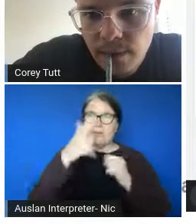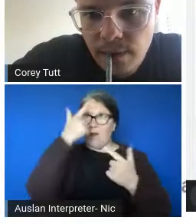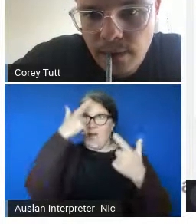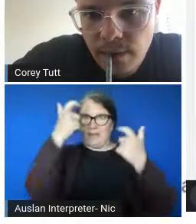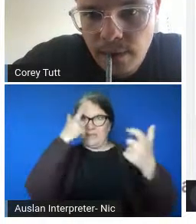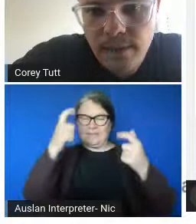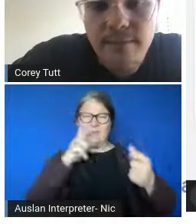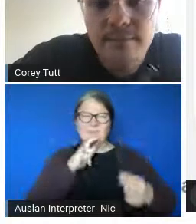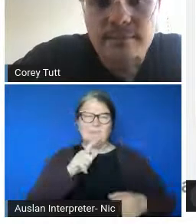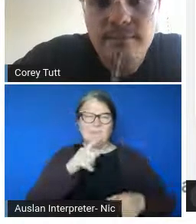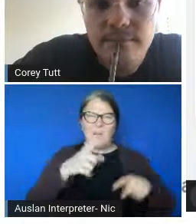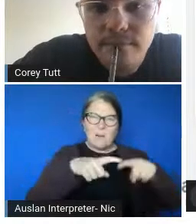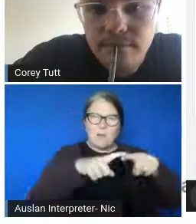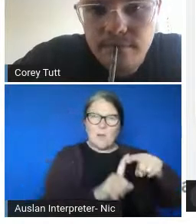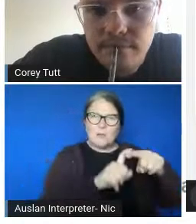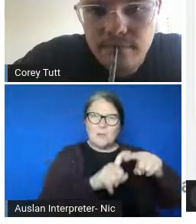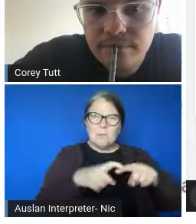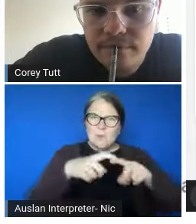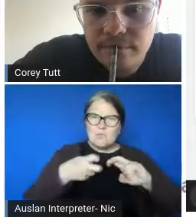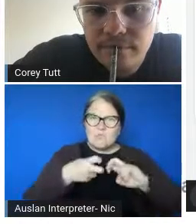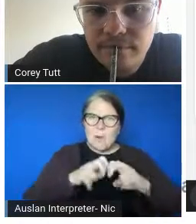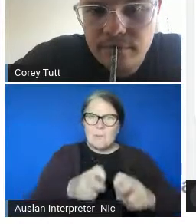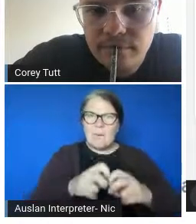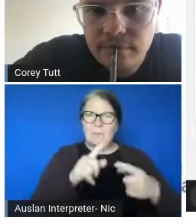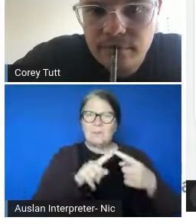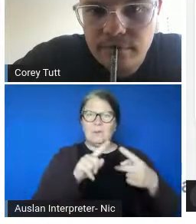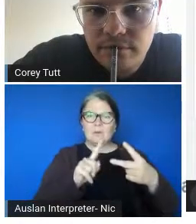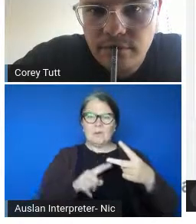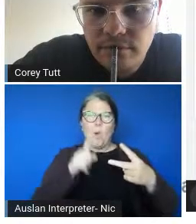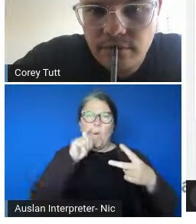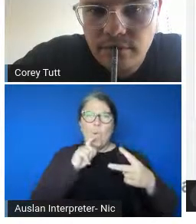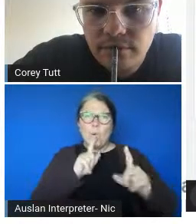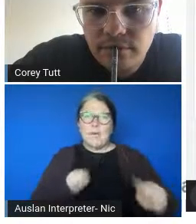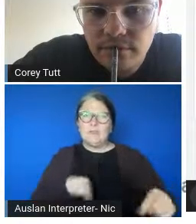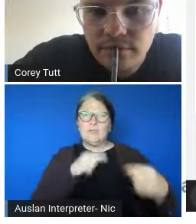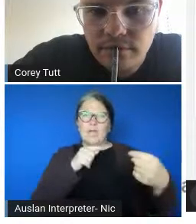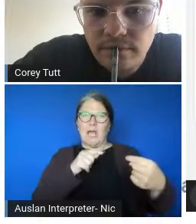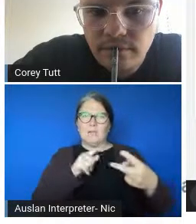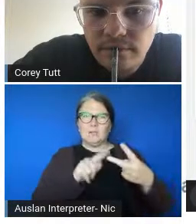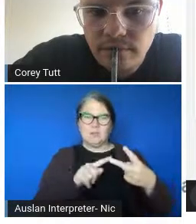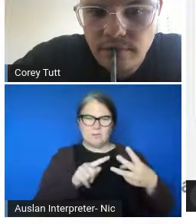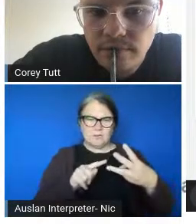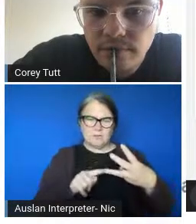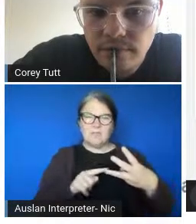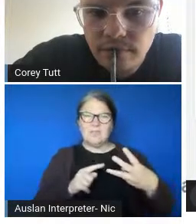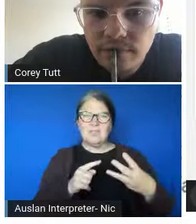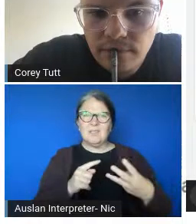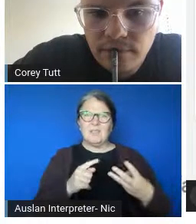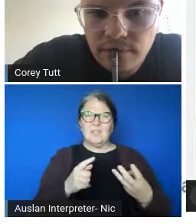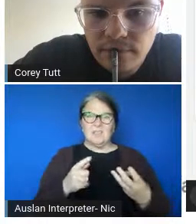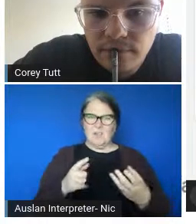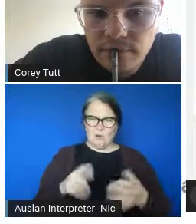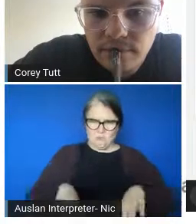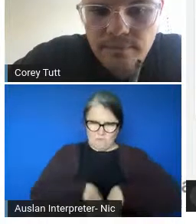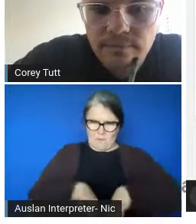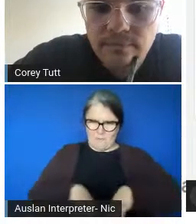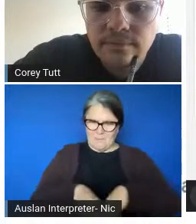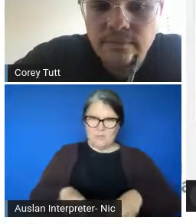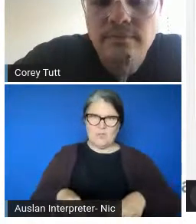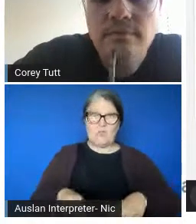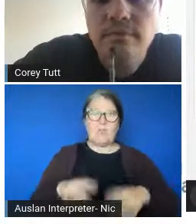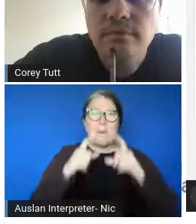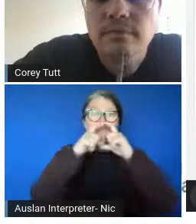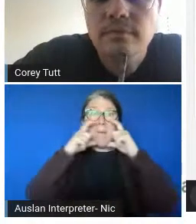got possum problems. We've got water challenges. We've got how to manage the waste of disposable masks. I